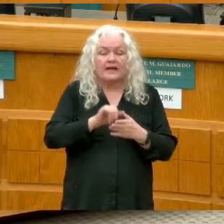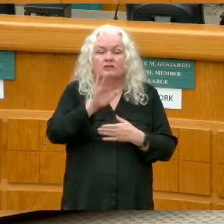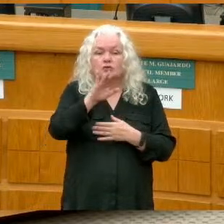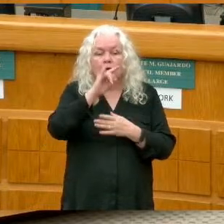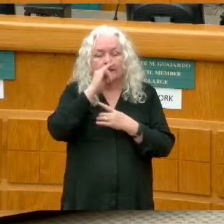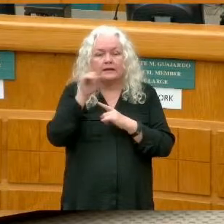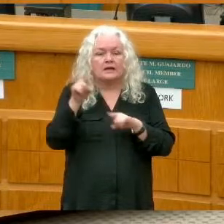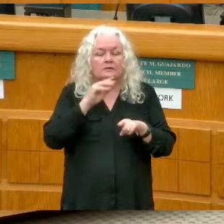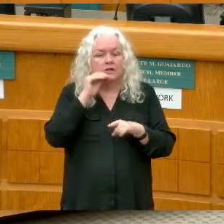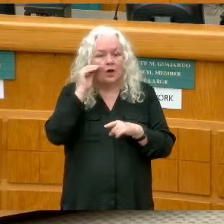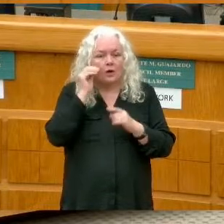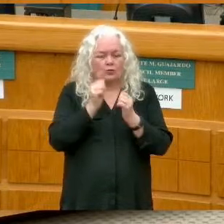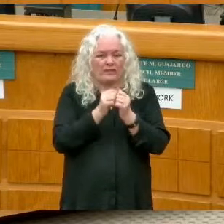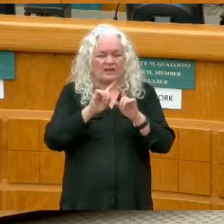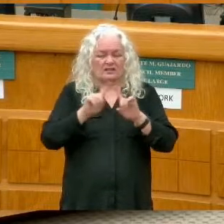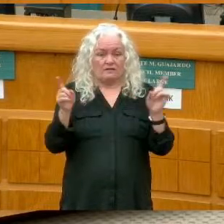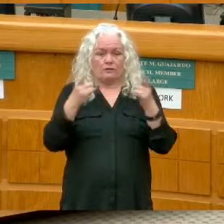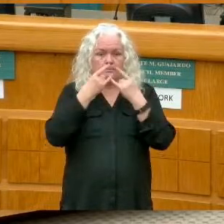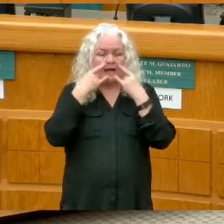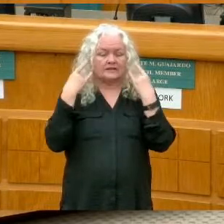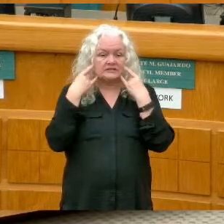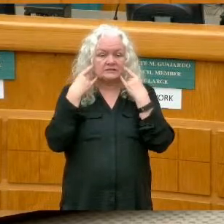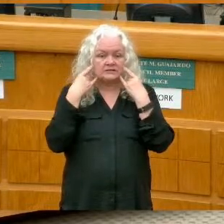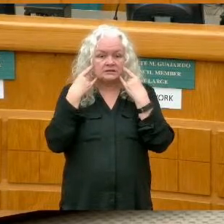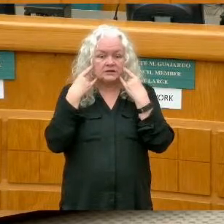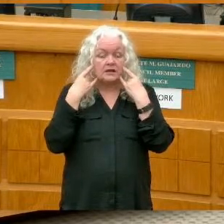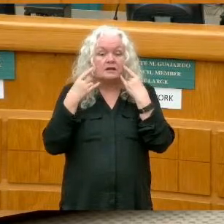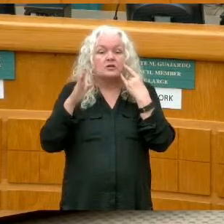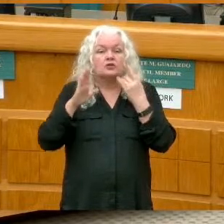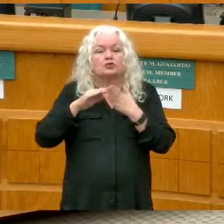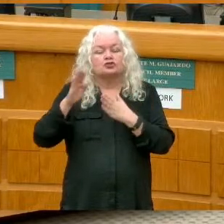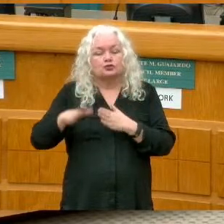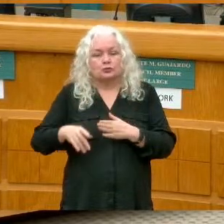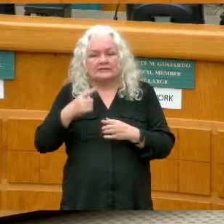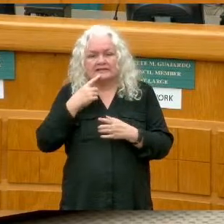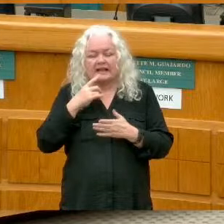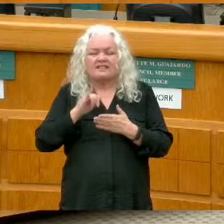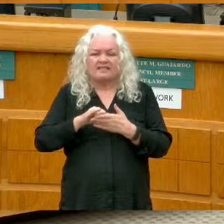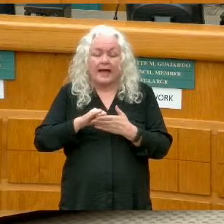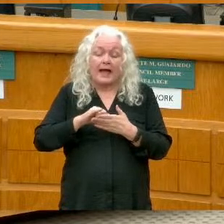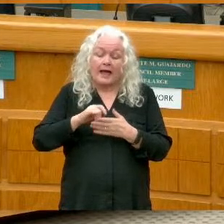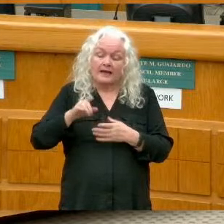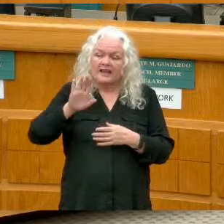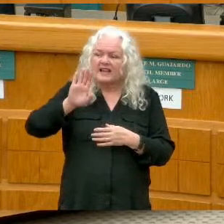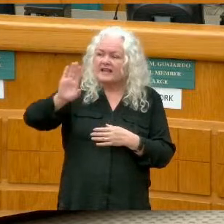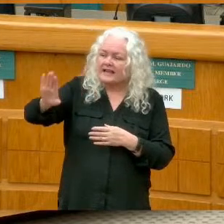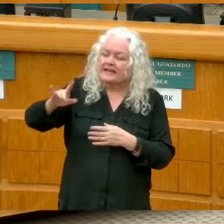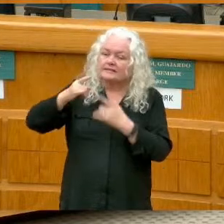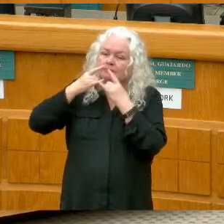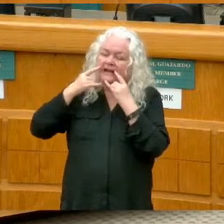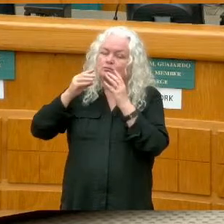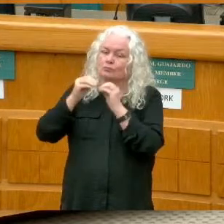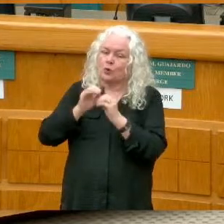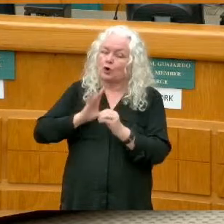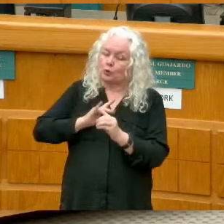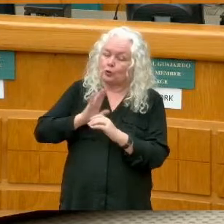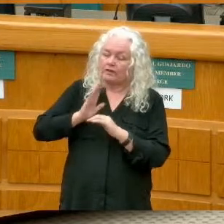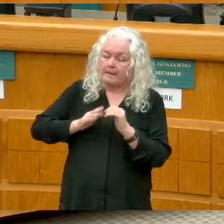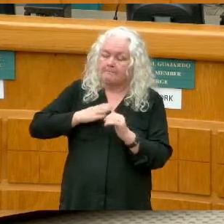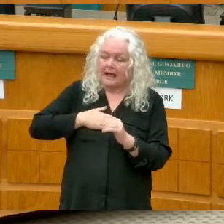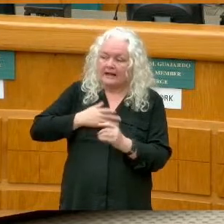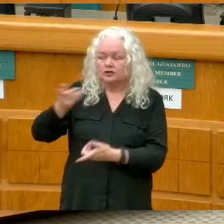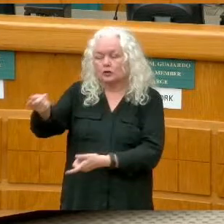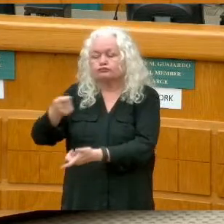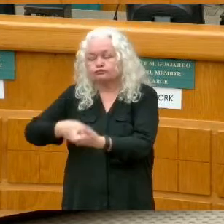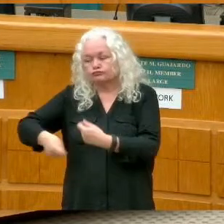kid comes home with a different mask, and he or she will tell you that Johnny's mask was so much cooler than his, so he